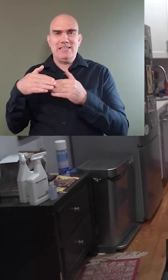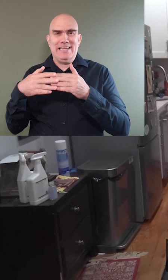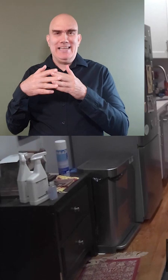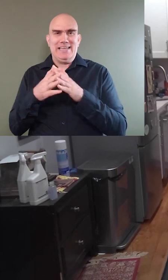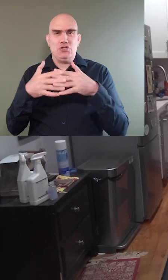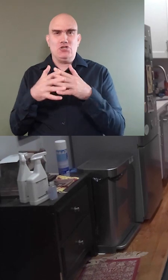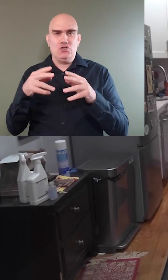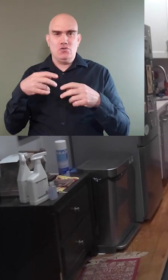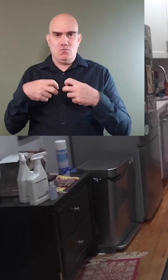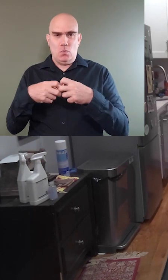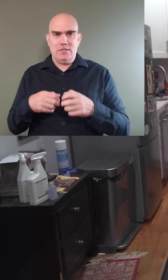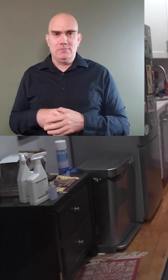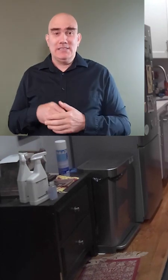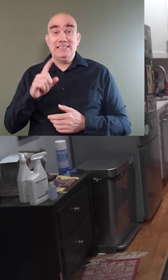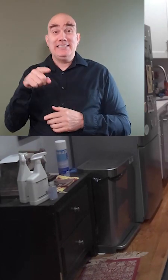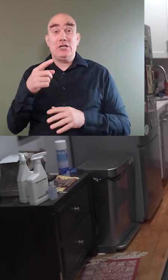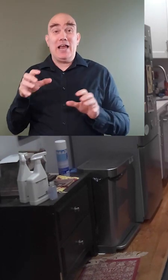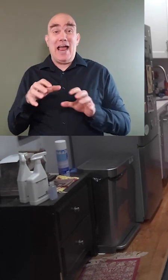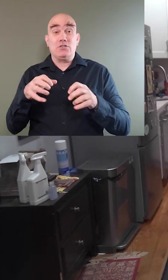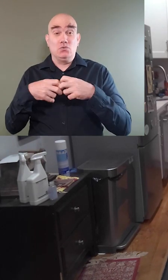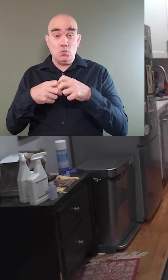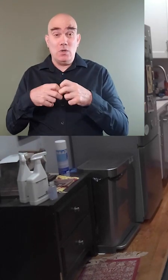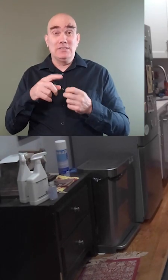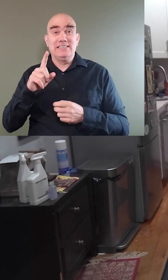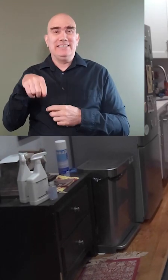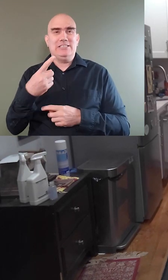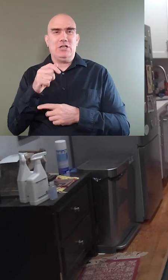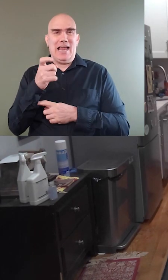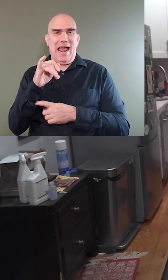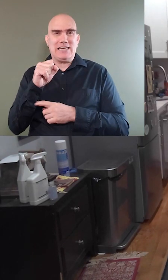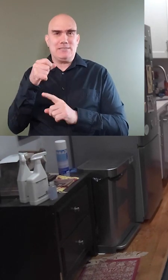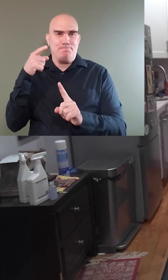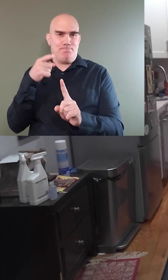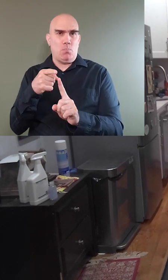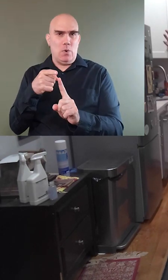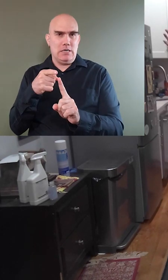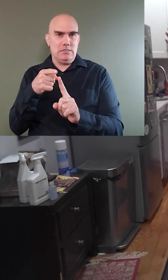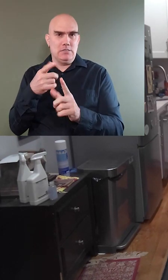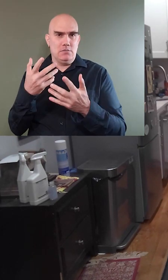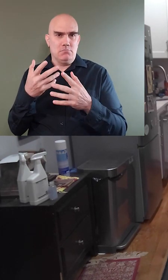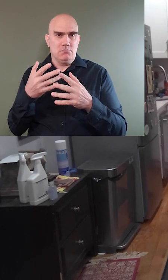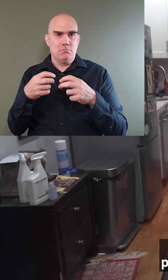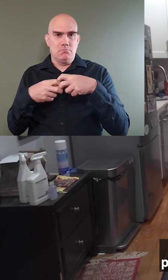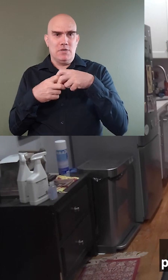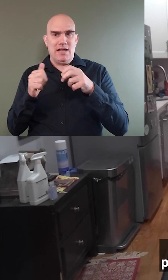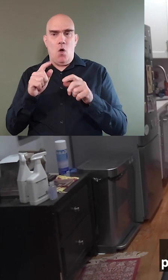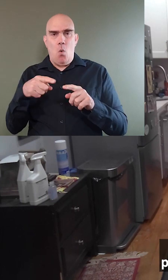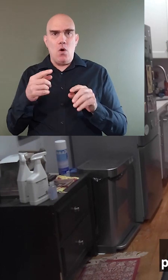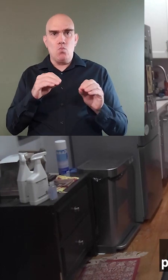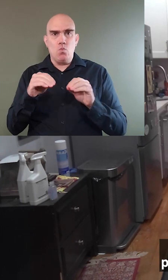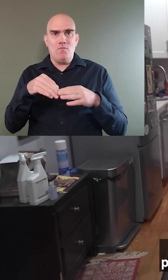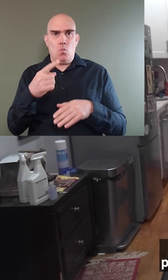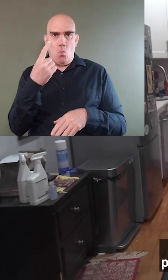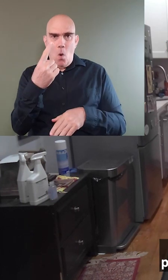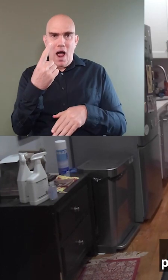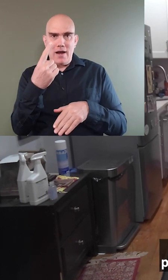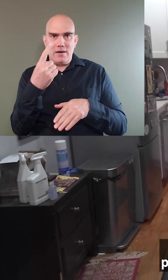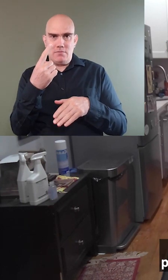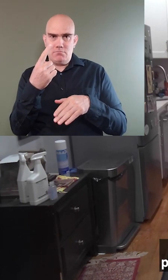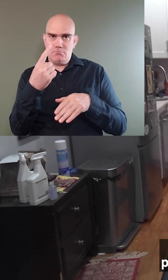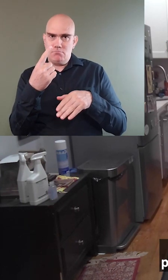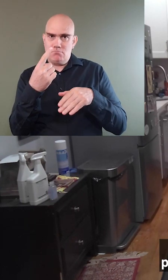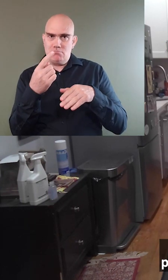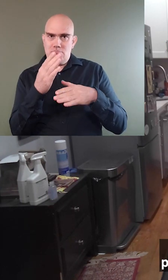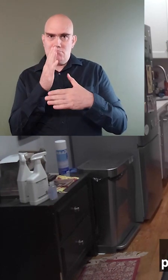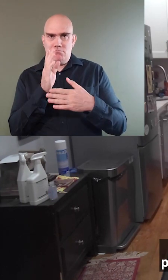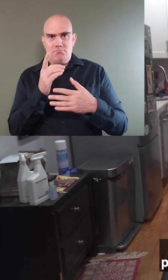joints. Single action joints, single axis joints, can only move in